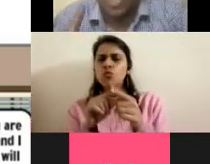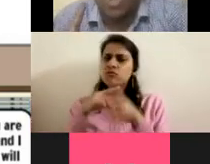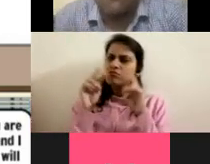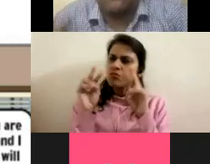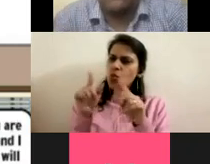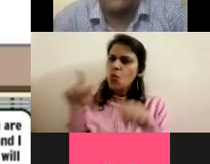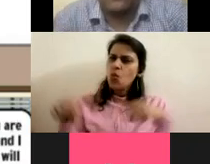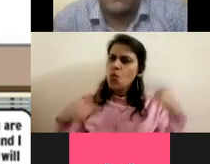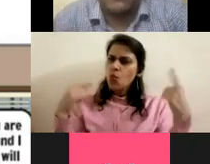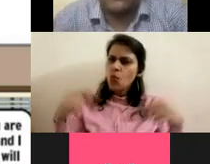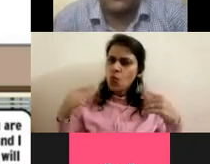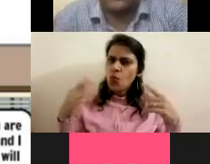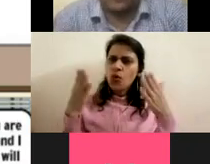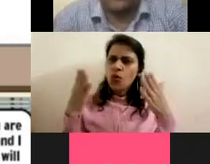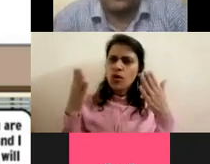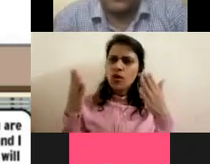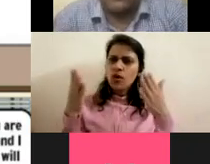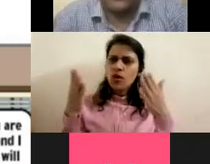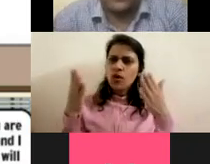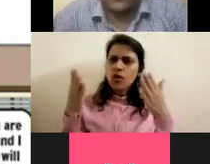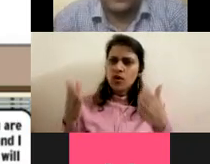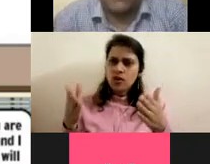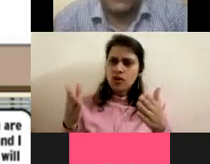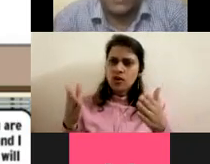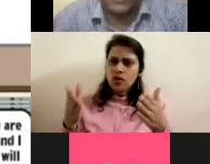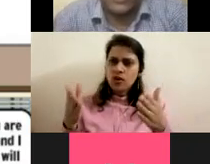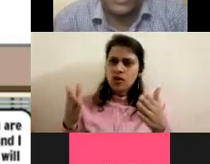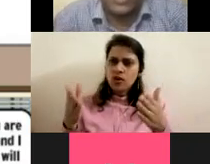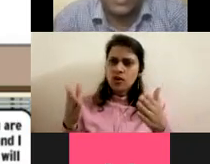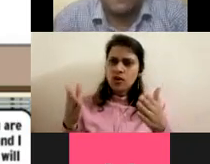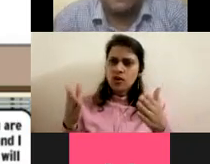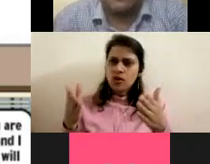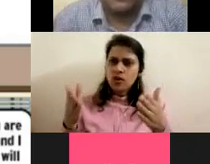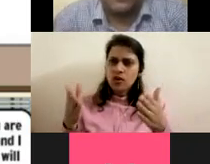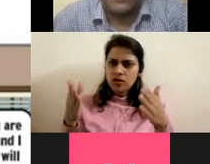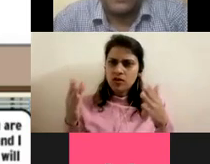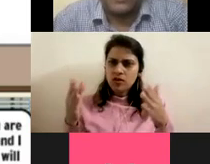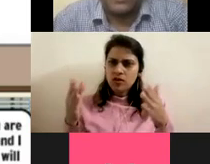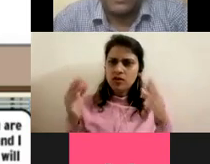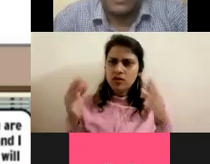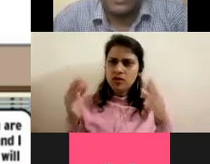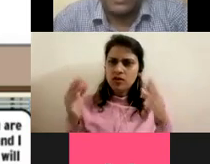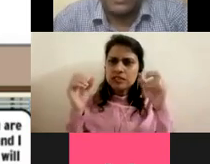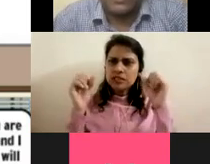wonder how you will be able to do this job which will require travel ye sahi hai nahi hai